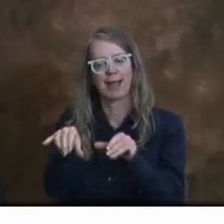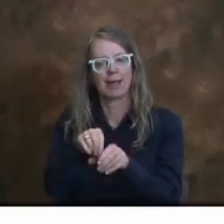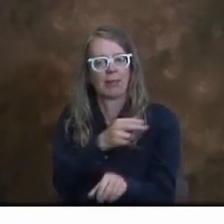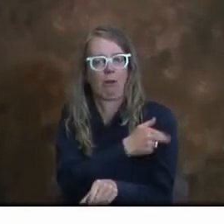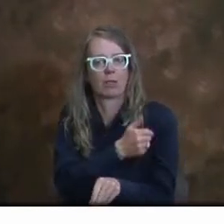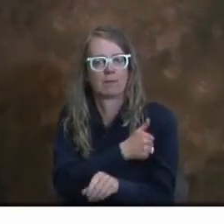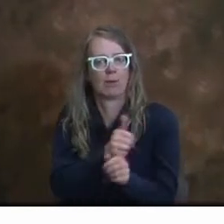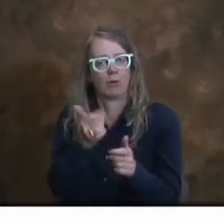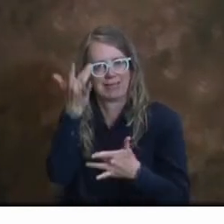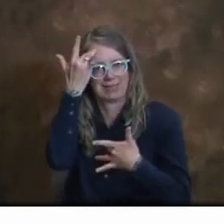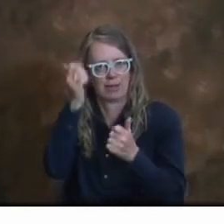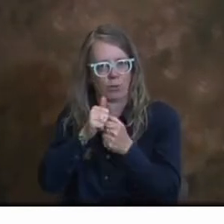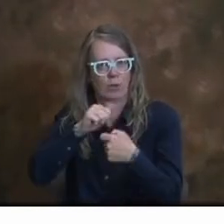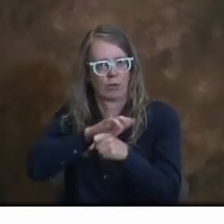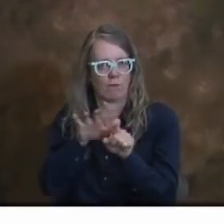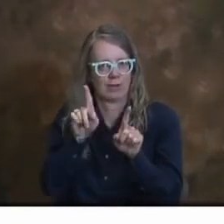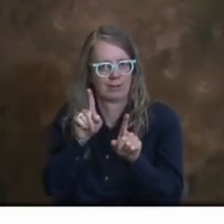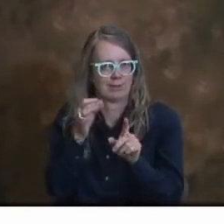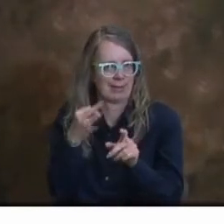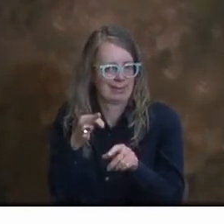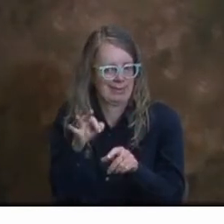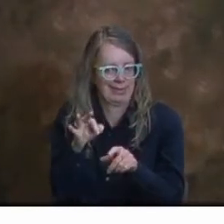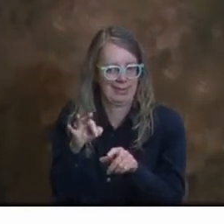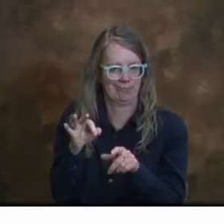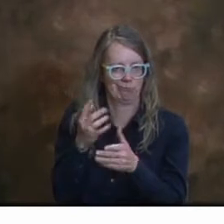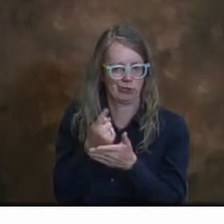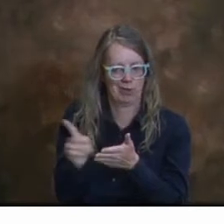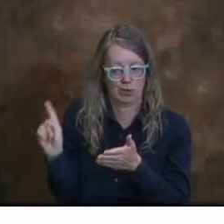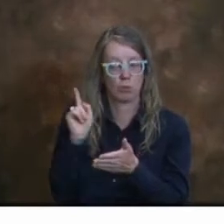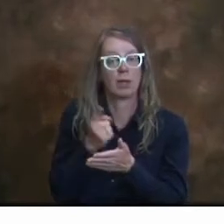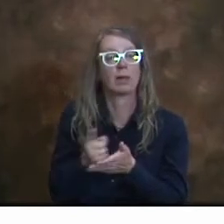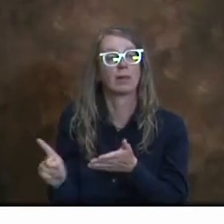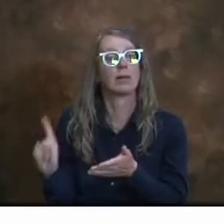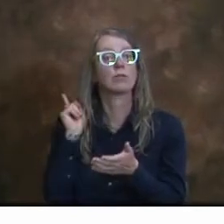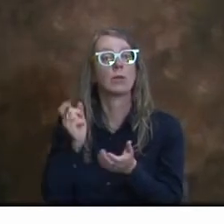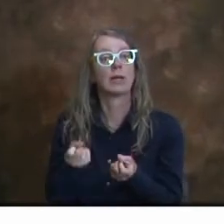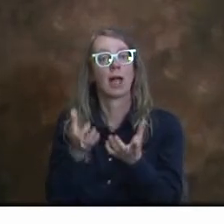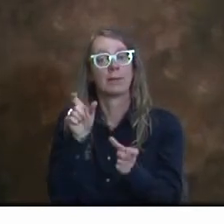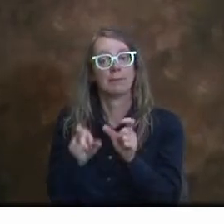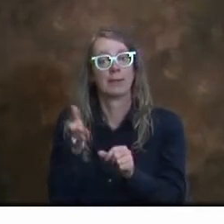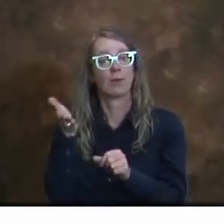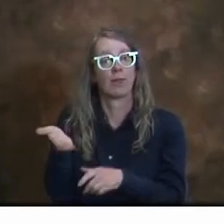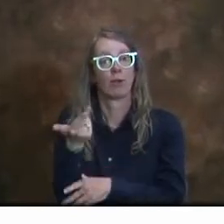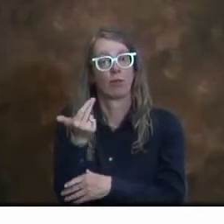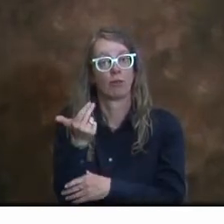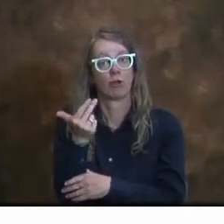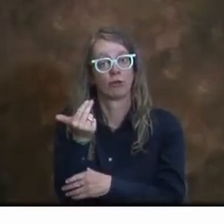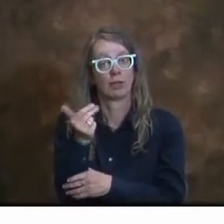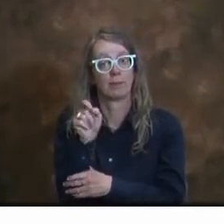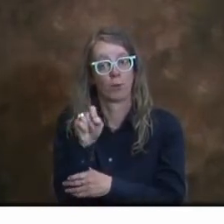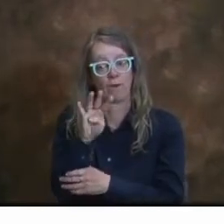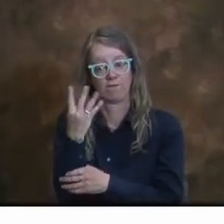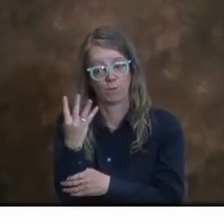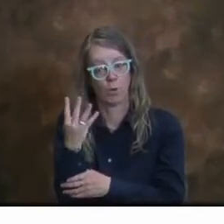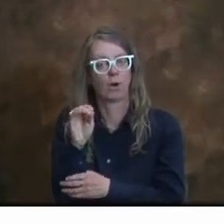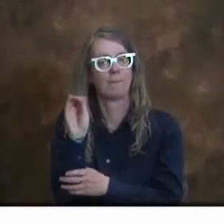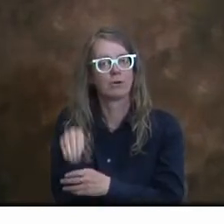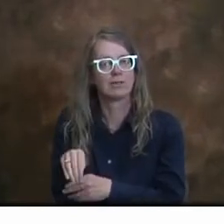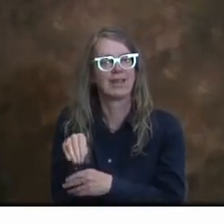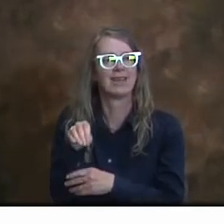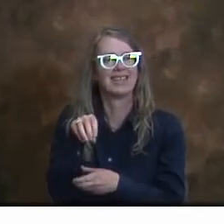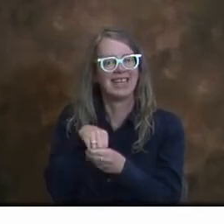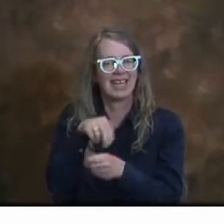COVID-19 in the last week. Last week, this indicator was 13.4% of the inpatient beds occupied